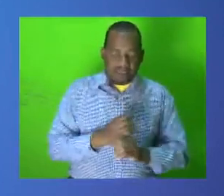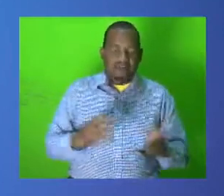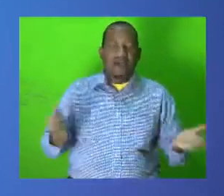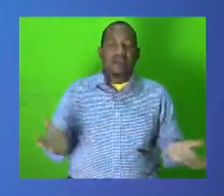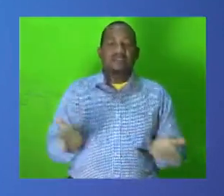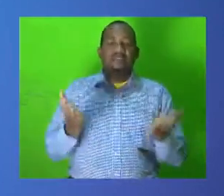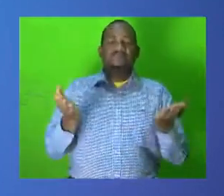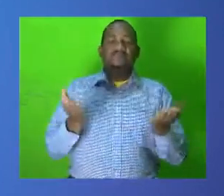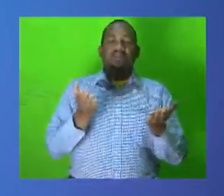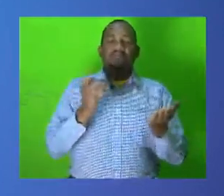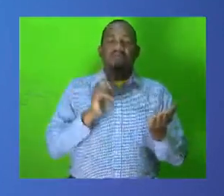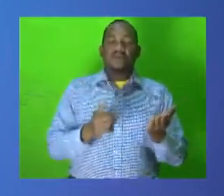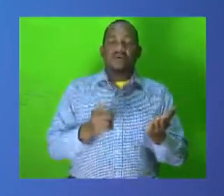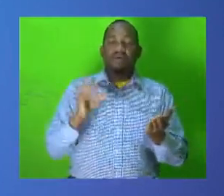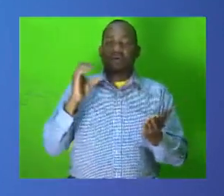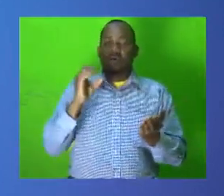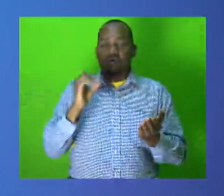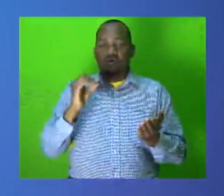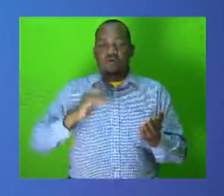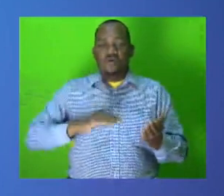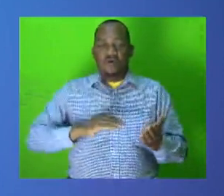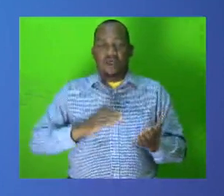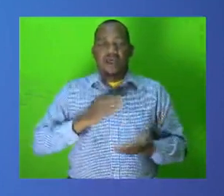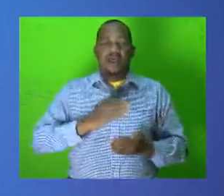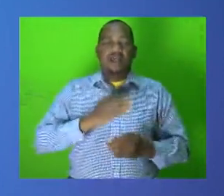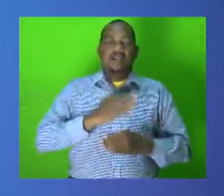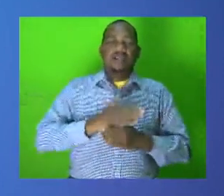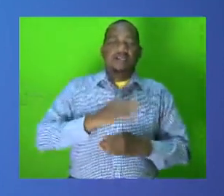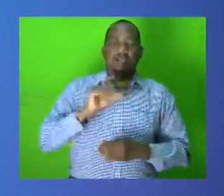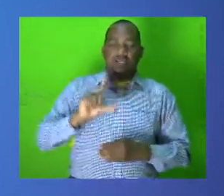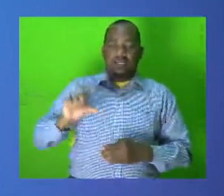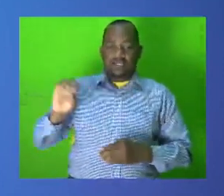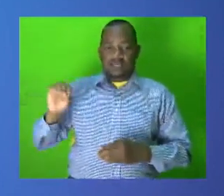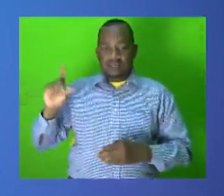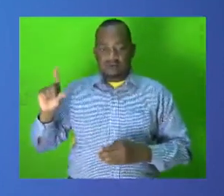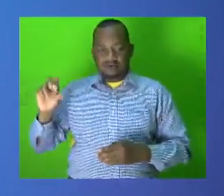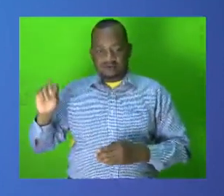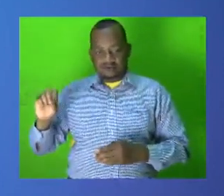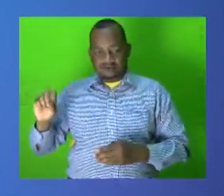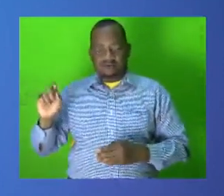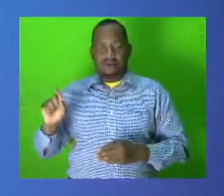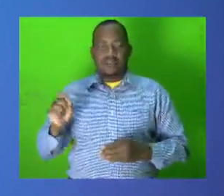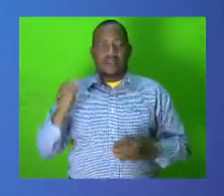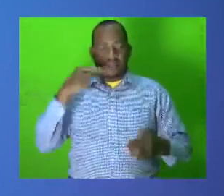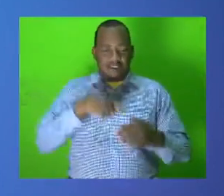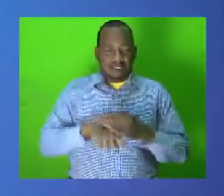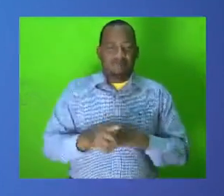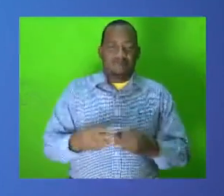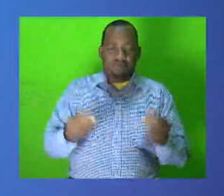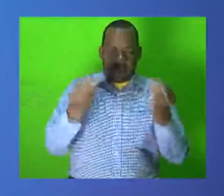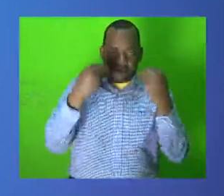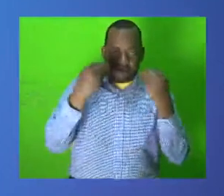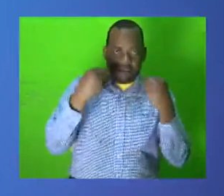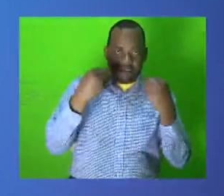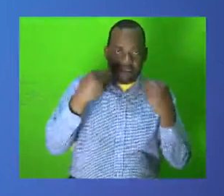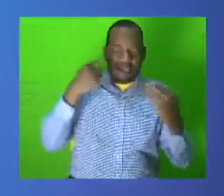achievement of O-level or A-level course of education.